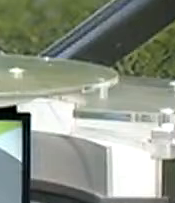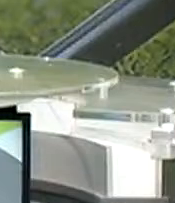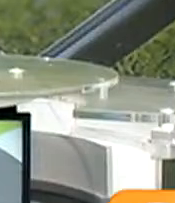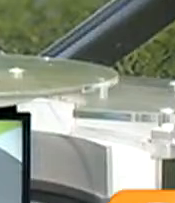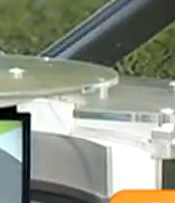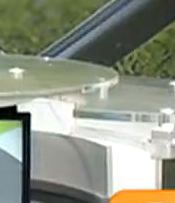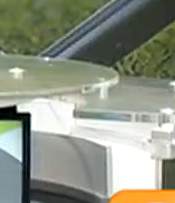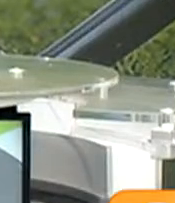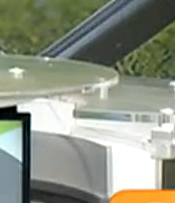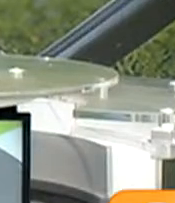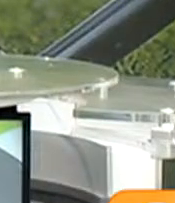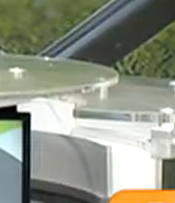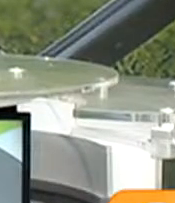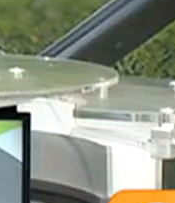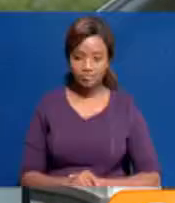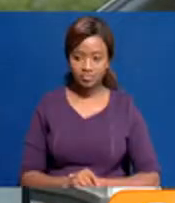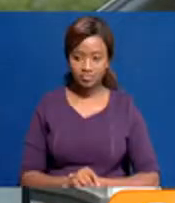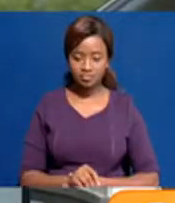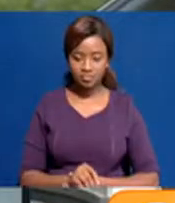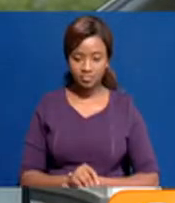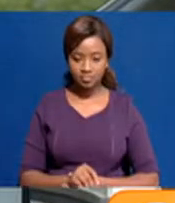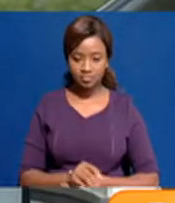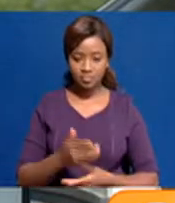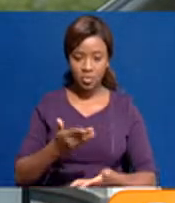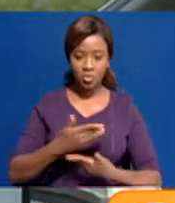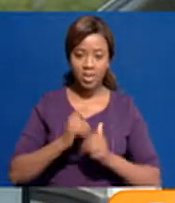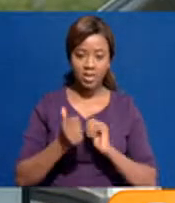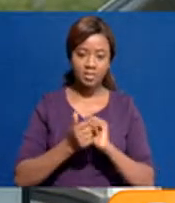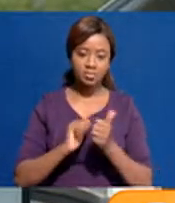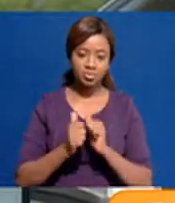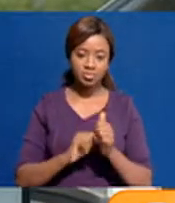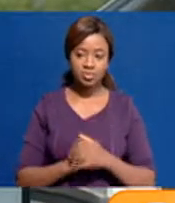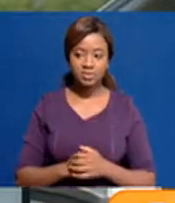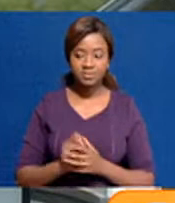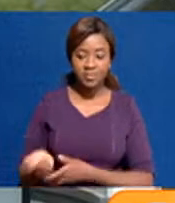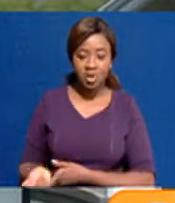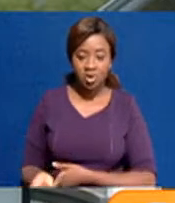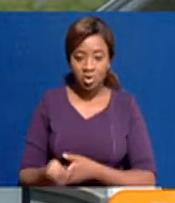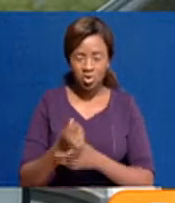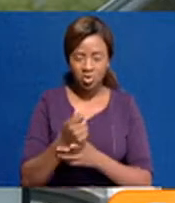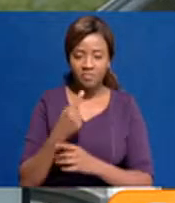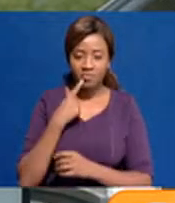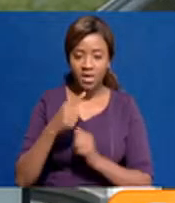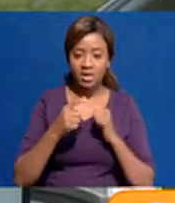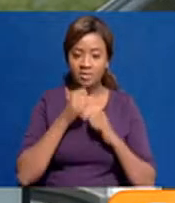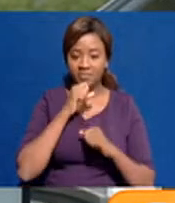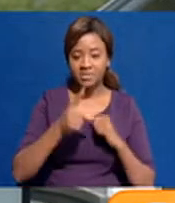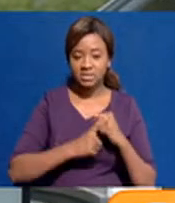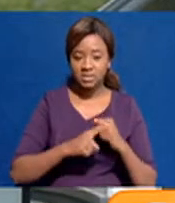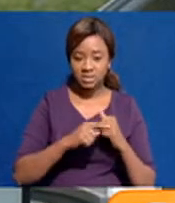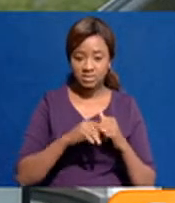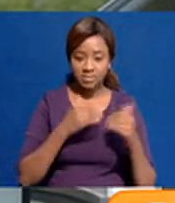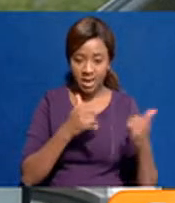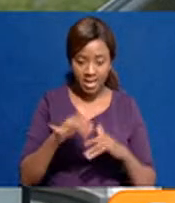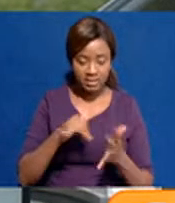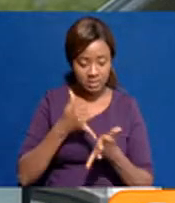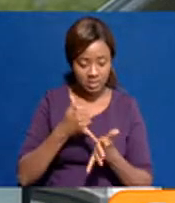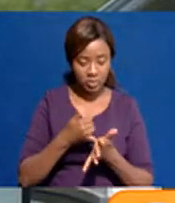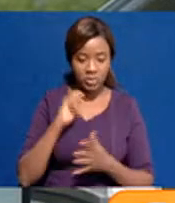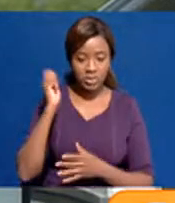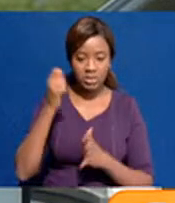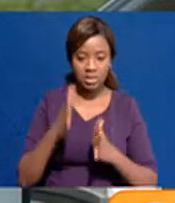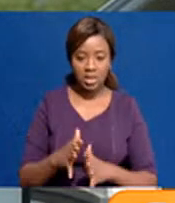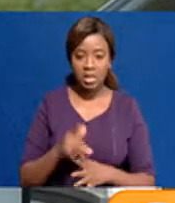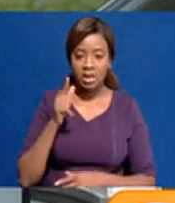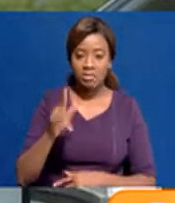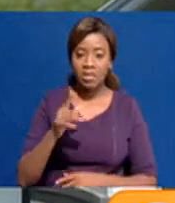Magical Kenya Open Golf Tournament has attracted a total of 156 players, including 8 Kenyan players. Absa Bank confirmed its